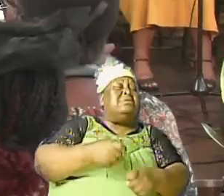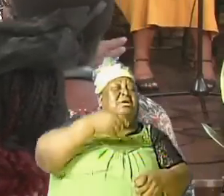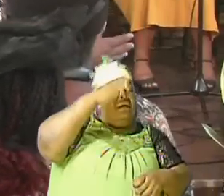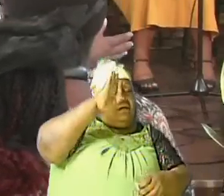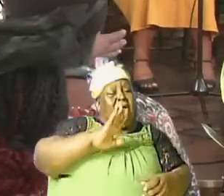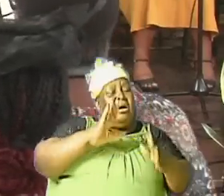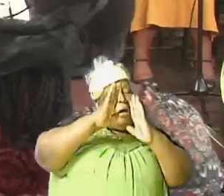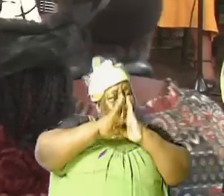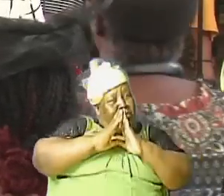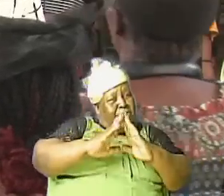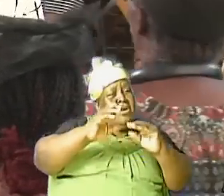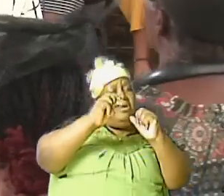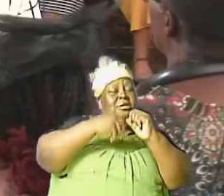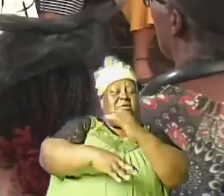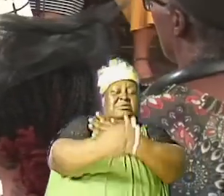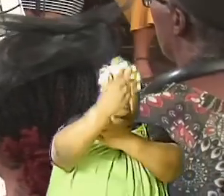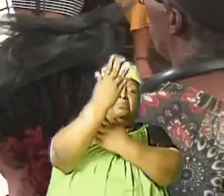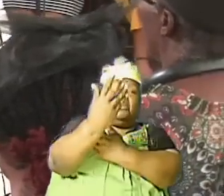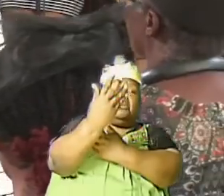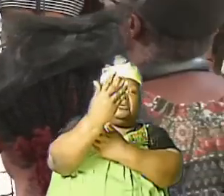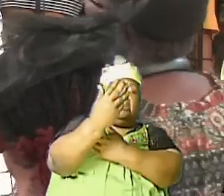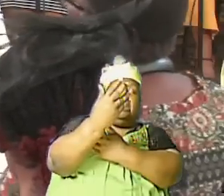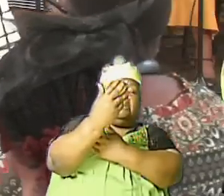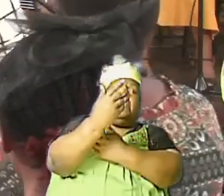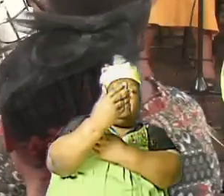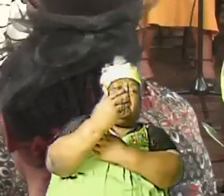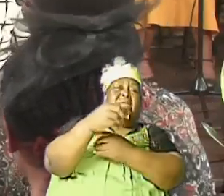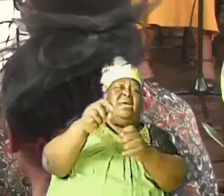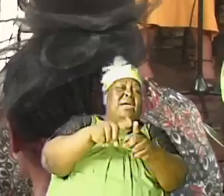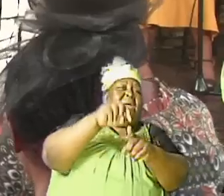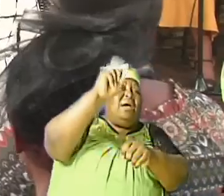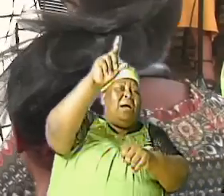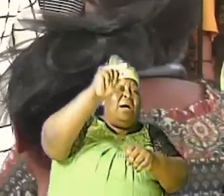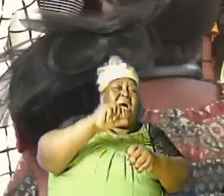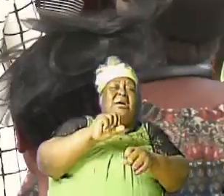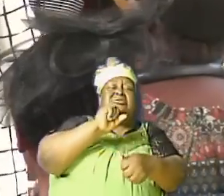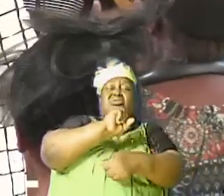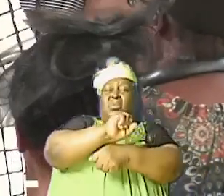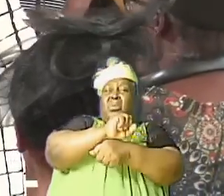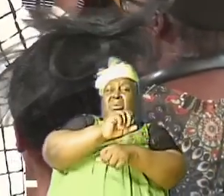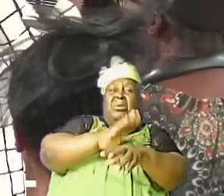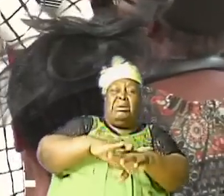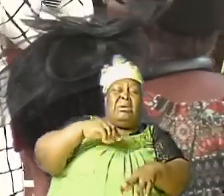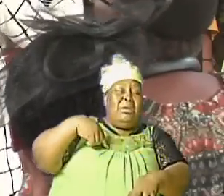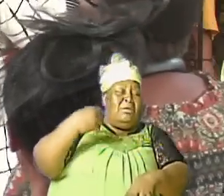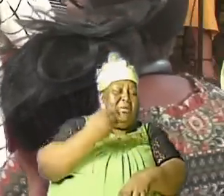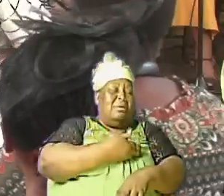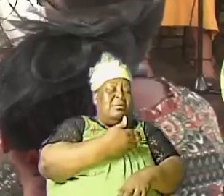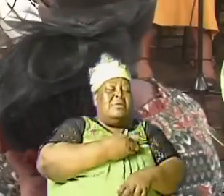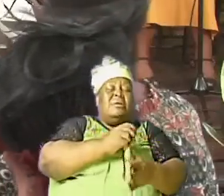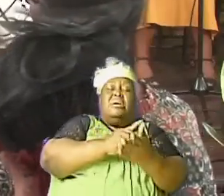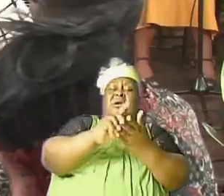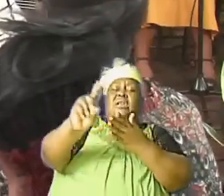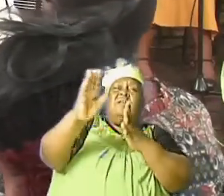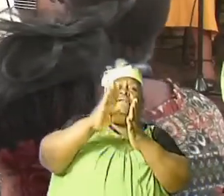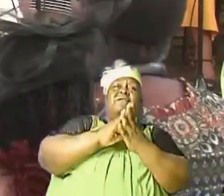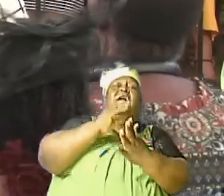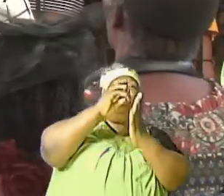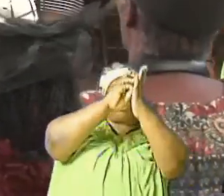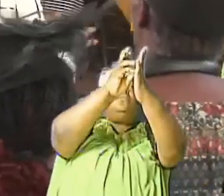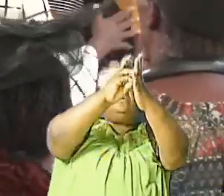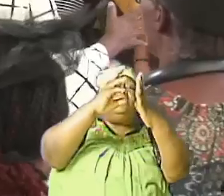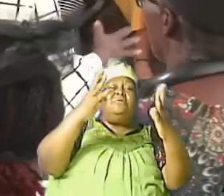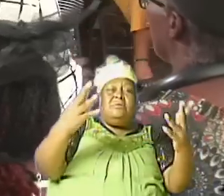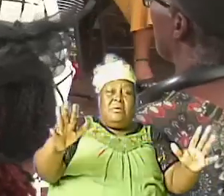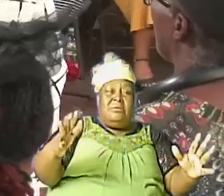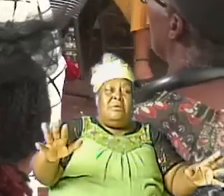God, I pray, oh God, that this morning, Lord Jesus, as you're working on us, oh God, your divine will be done. And God,